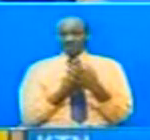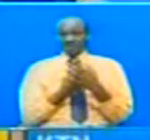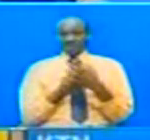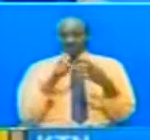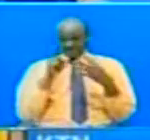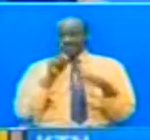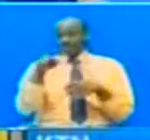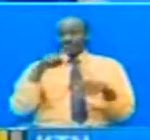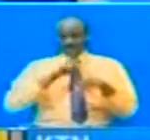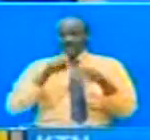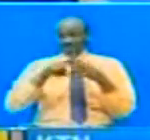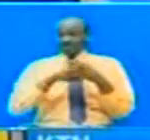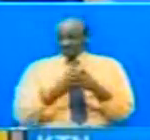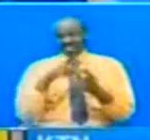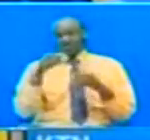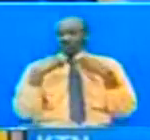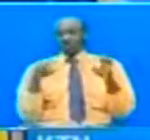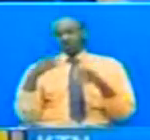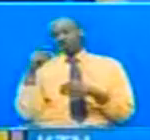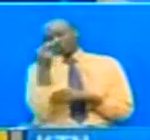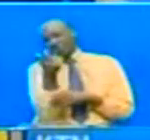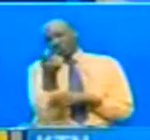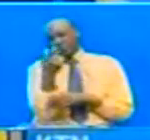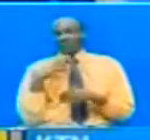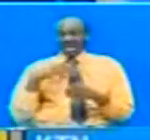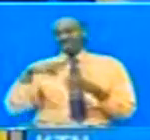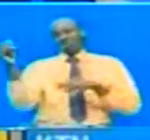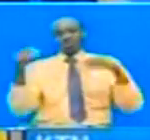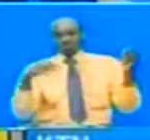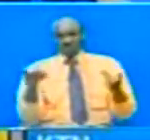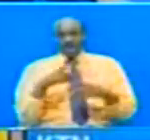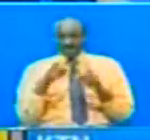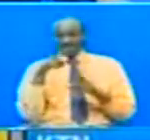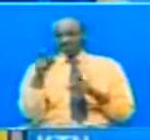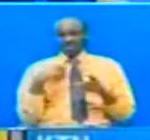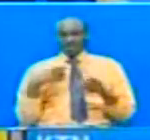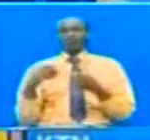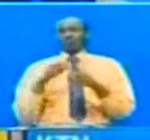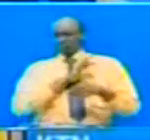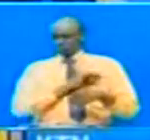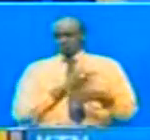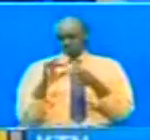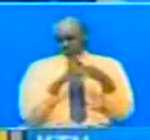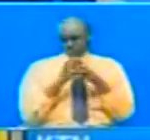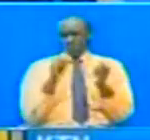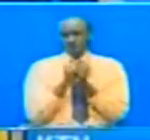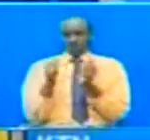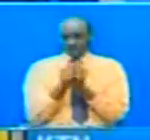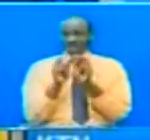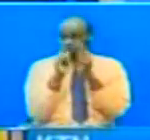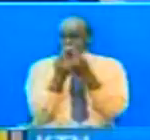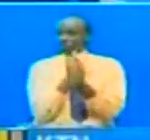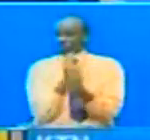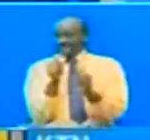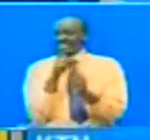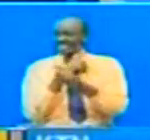of the season, they lost a few players, but they have managed to be very cohesive, and they're a very good unit. And